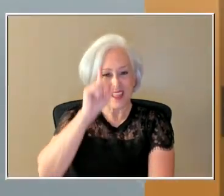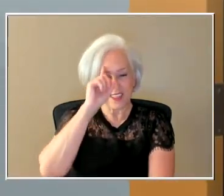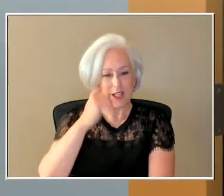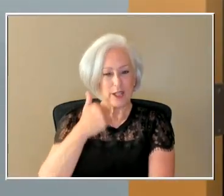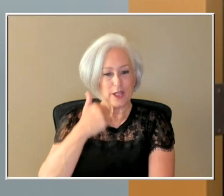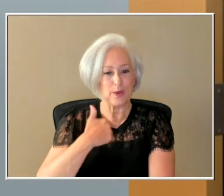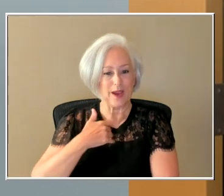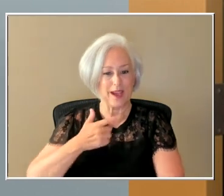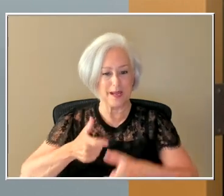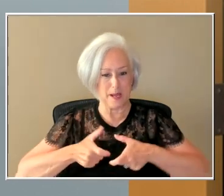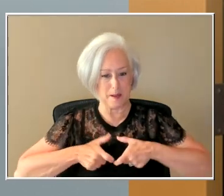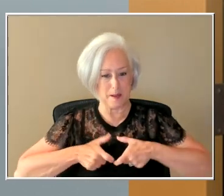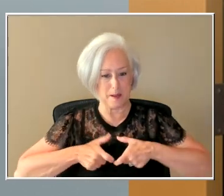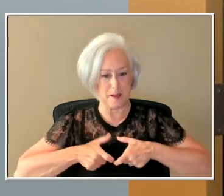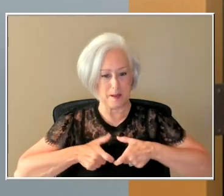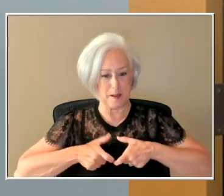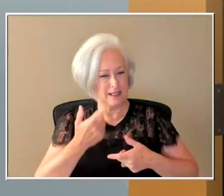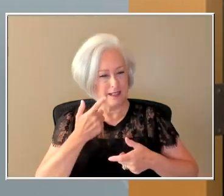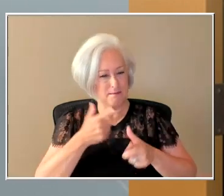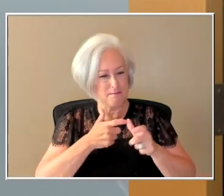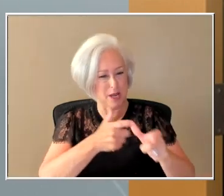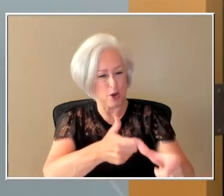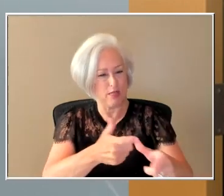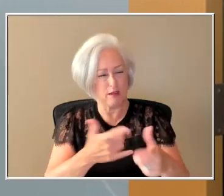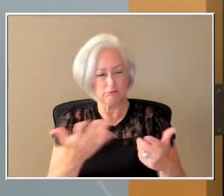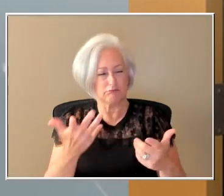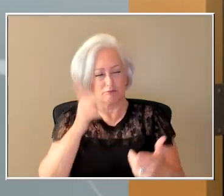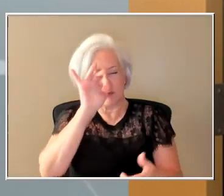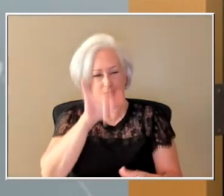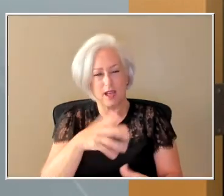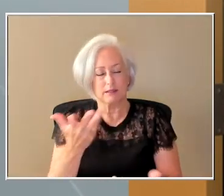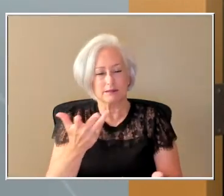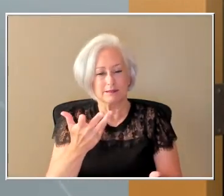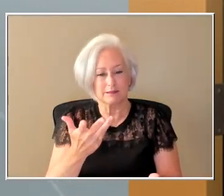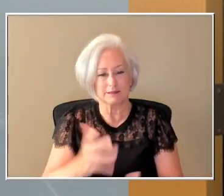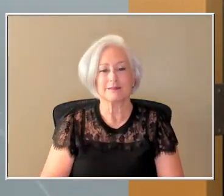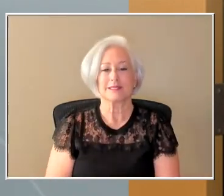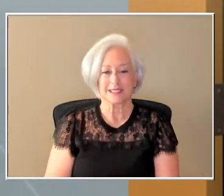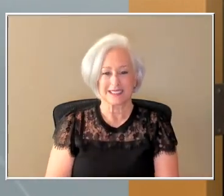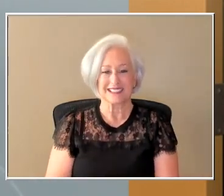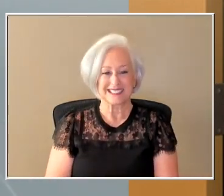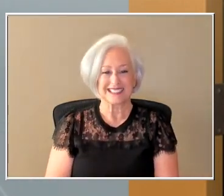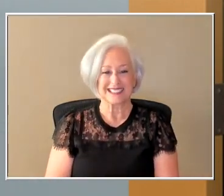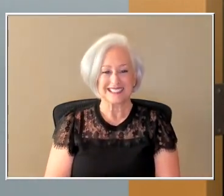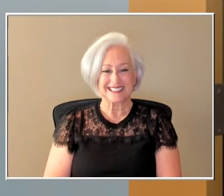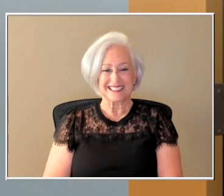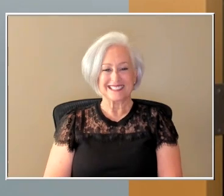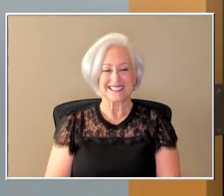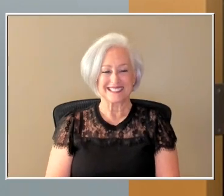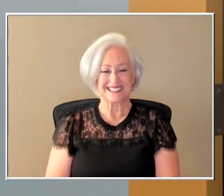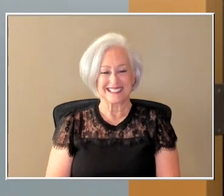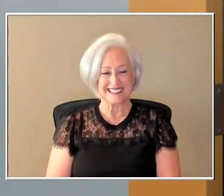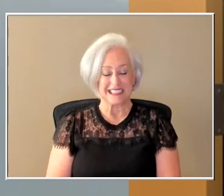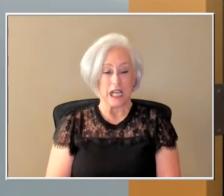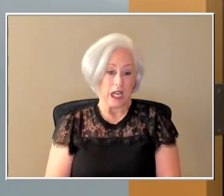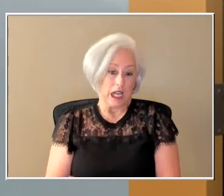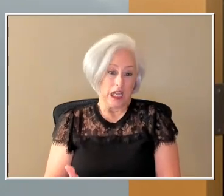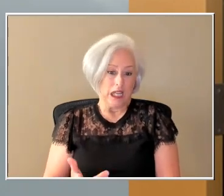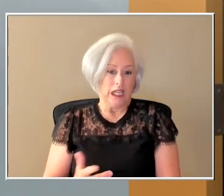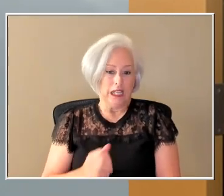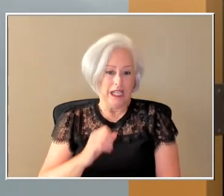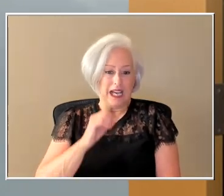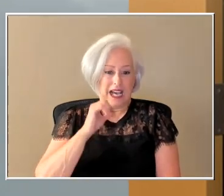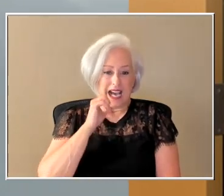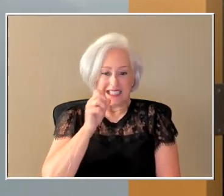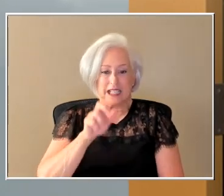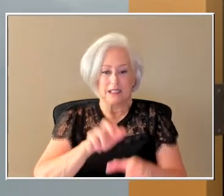your marathon medals. Is that right? What's going on here? So yeah, I didn't leave the strongman thing. I still